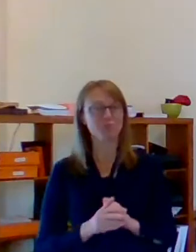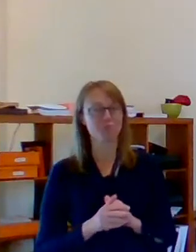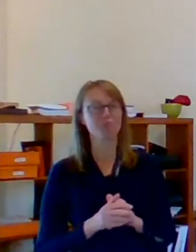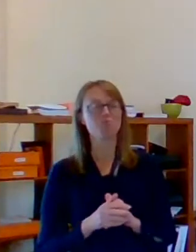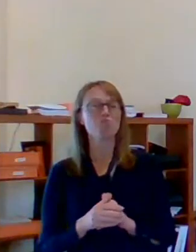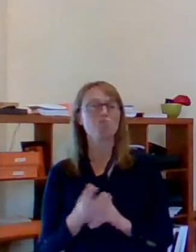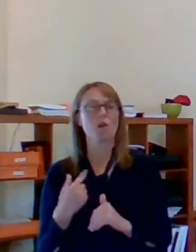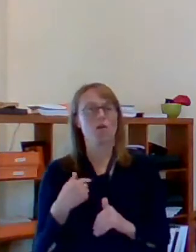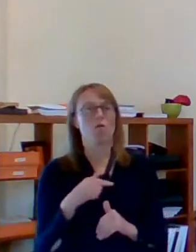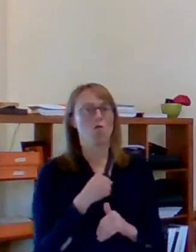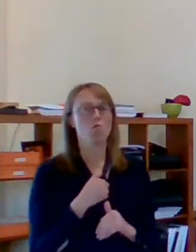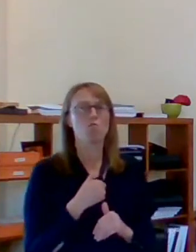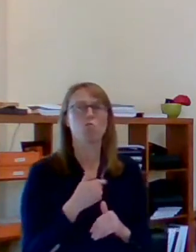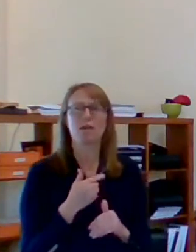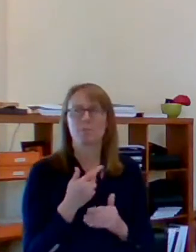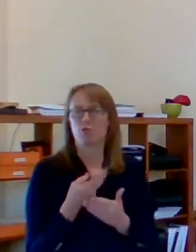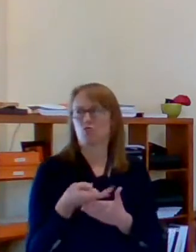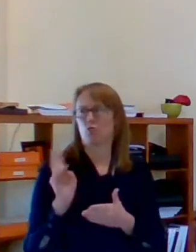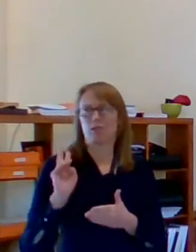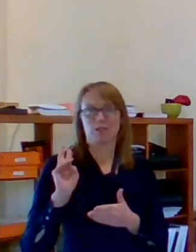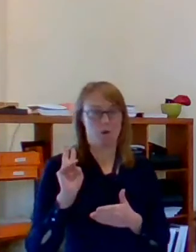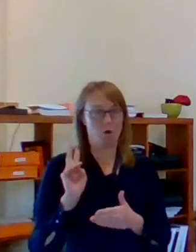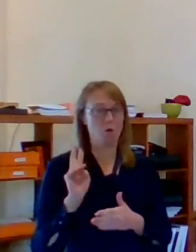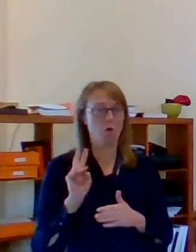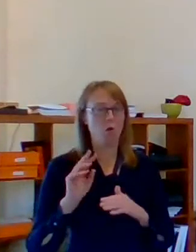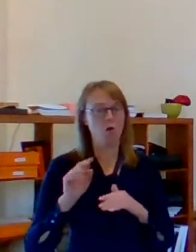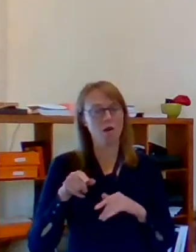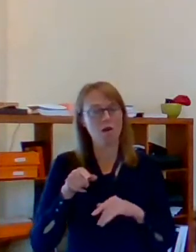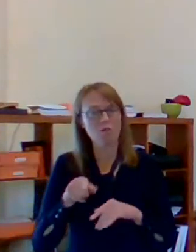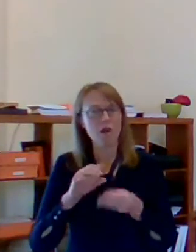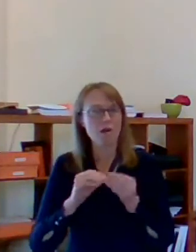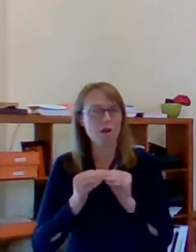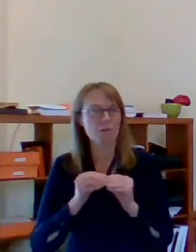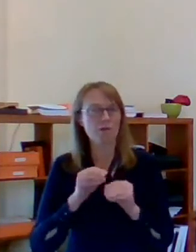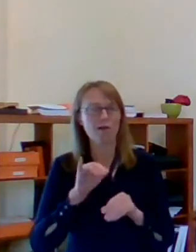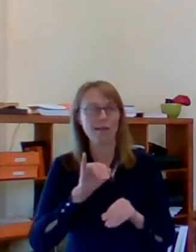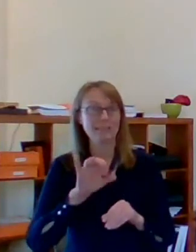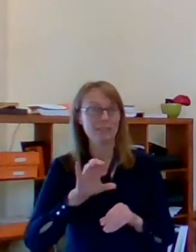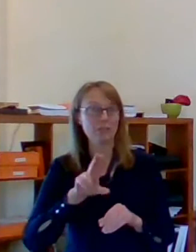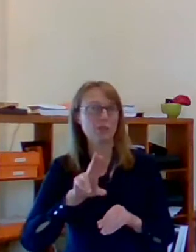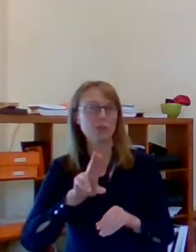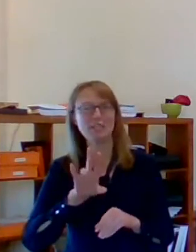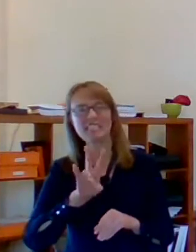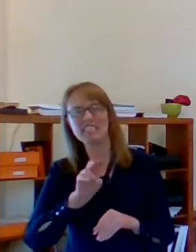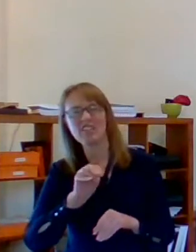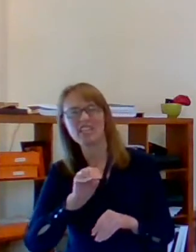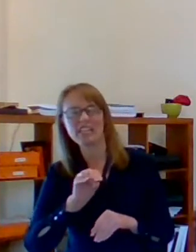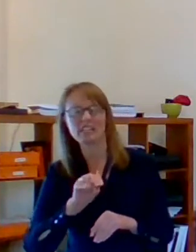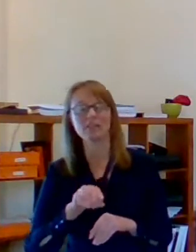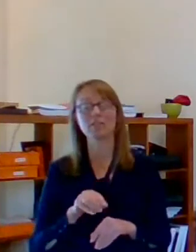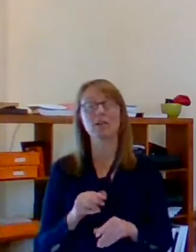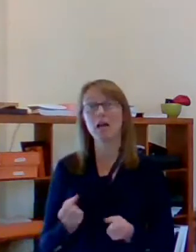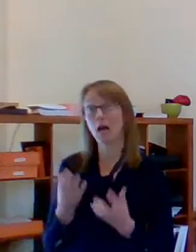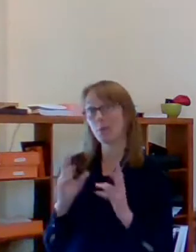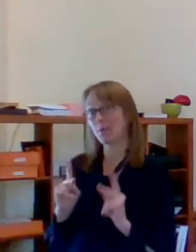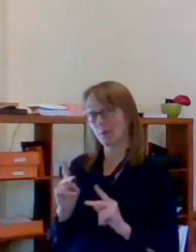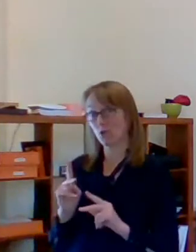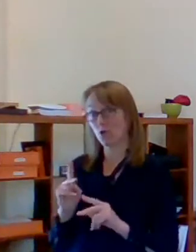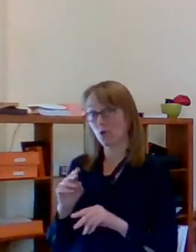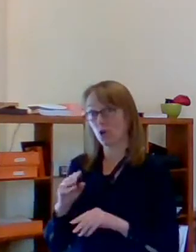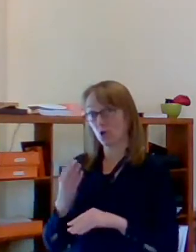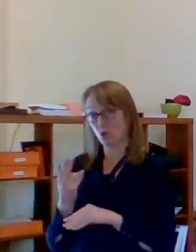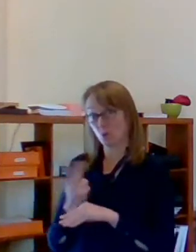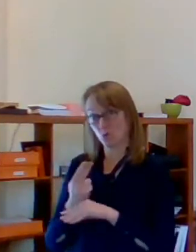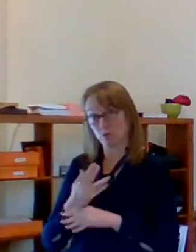down a couple of weeks ago. We were down to around 70 people. 44 people on ventilators, 55